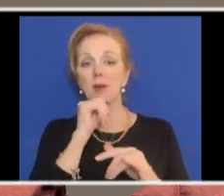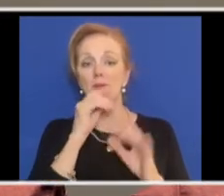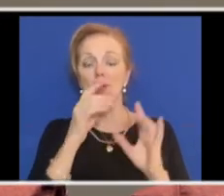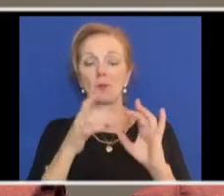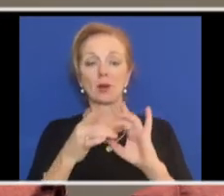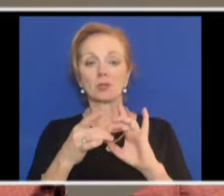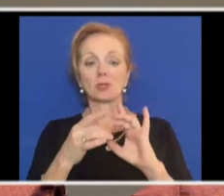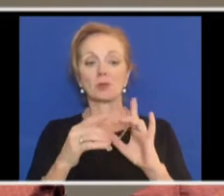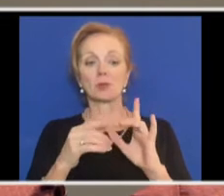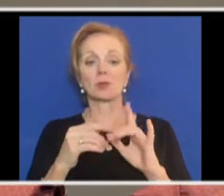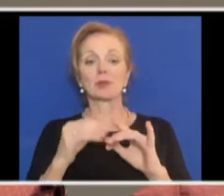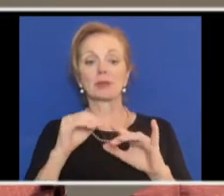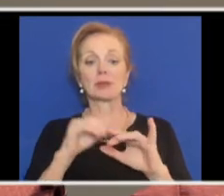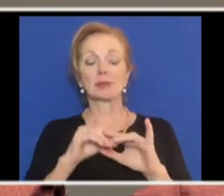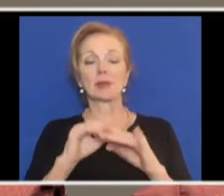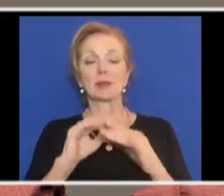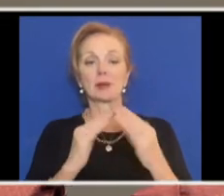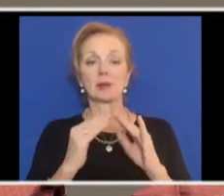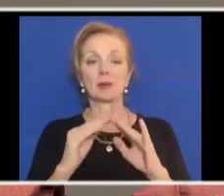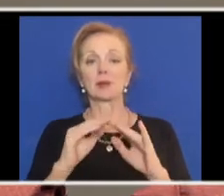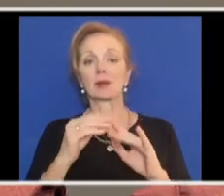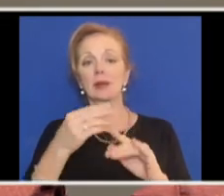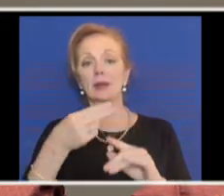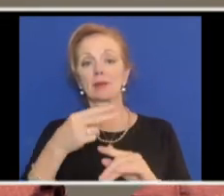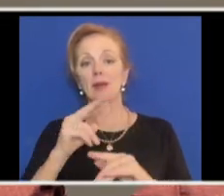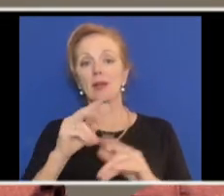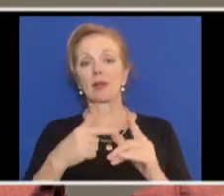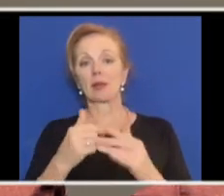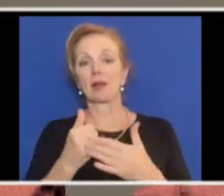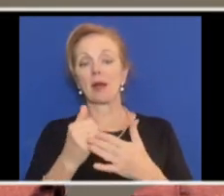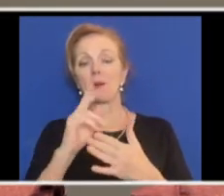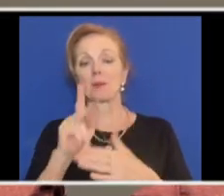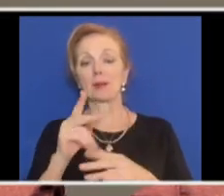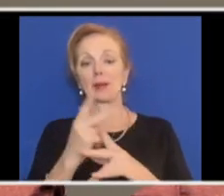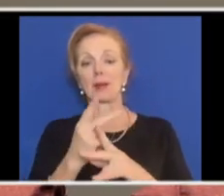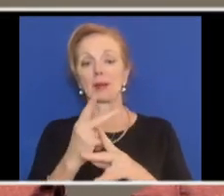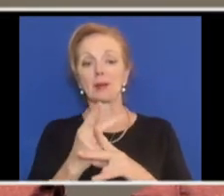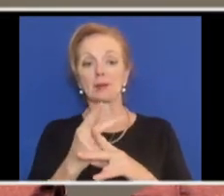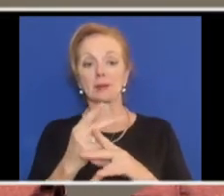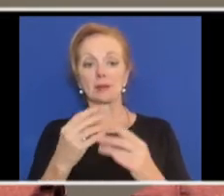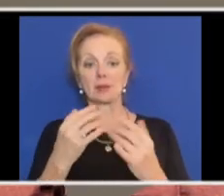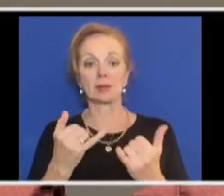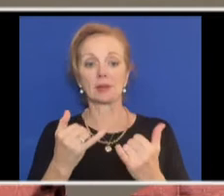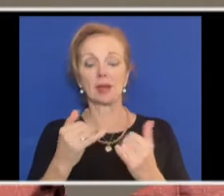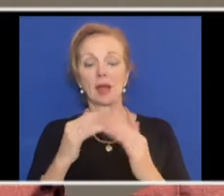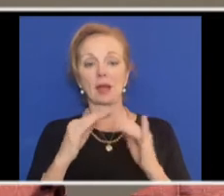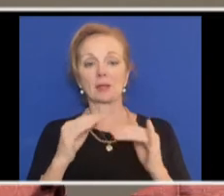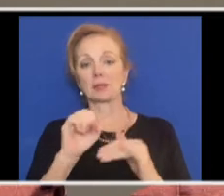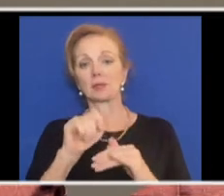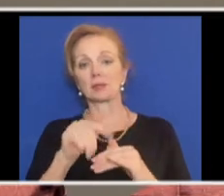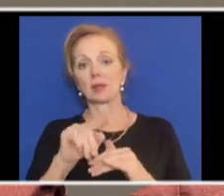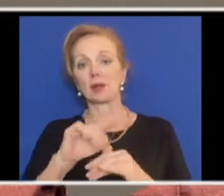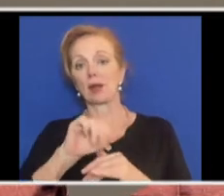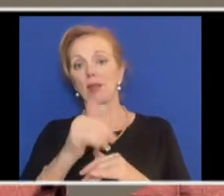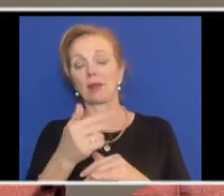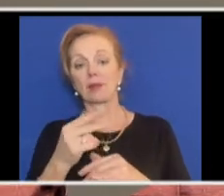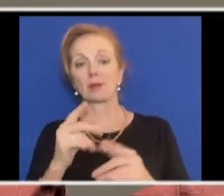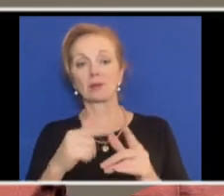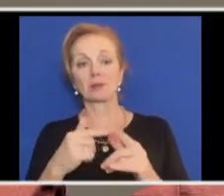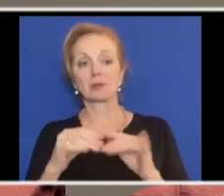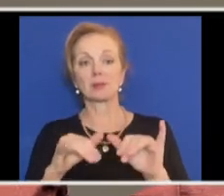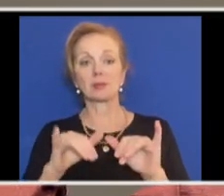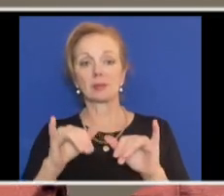within the community of Hidden Valley to help up keep existing housing stock for other families that are staying in place